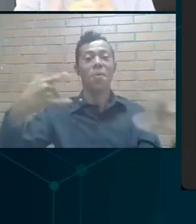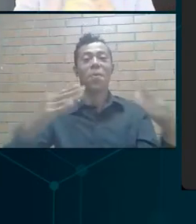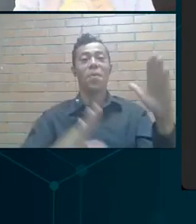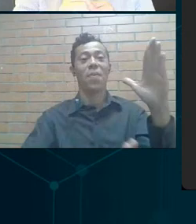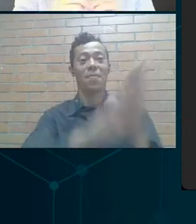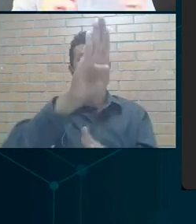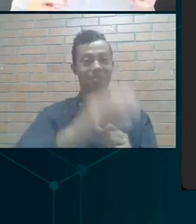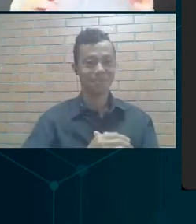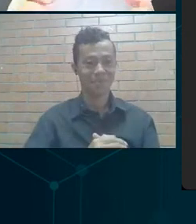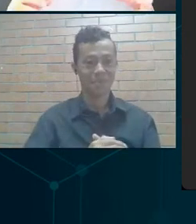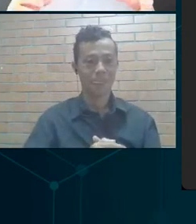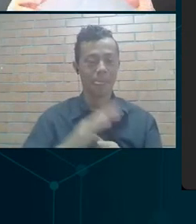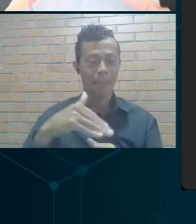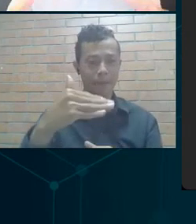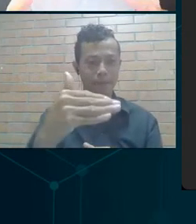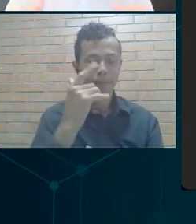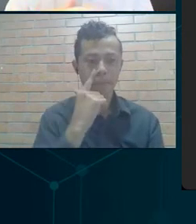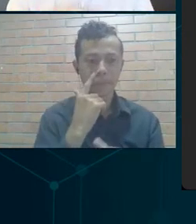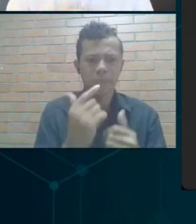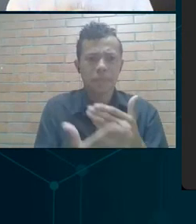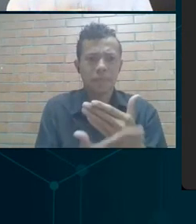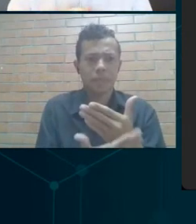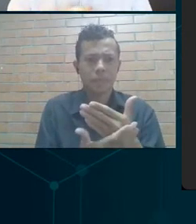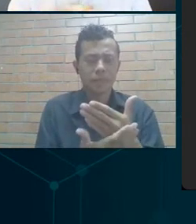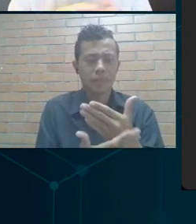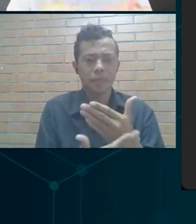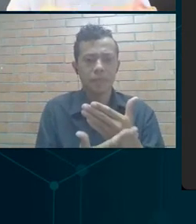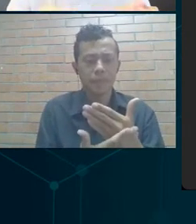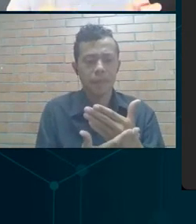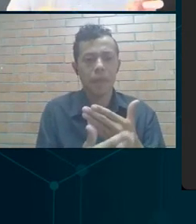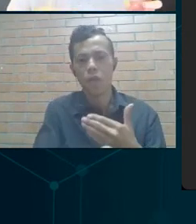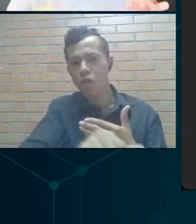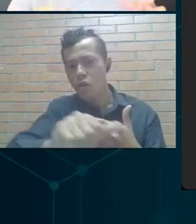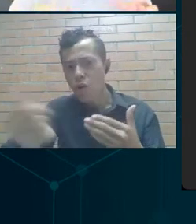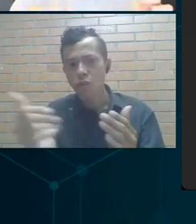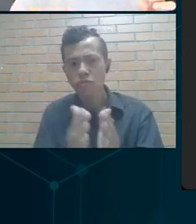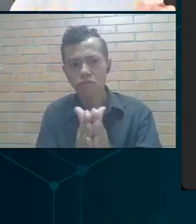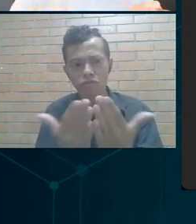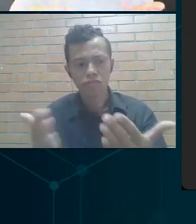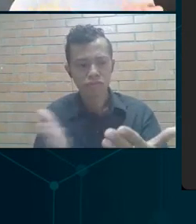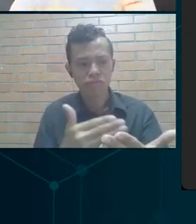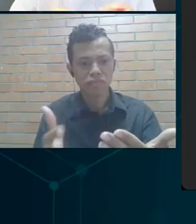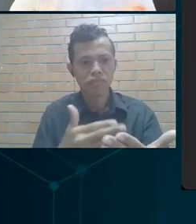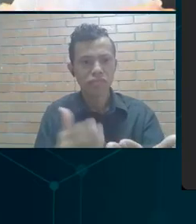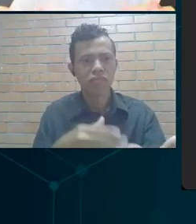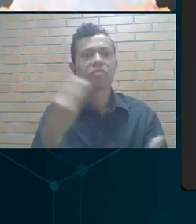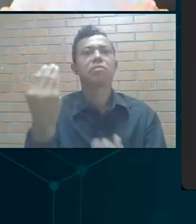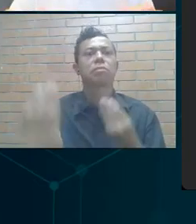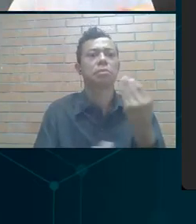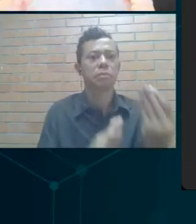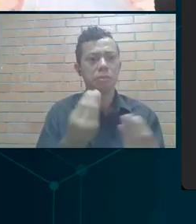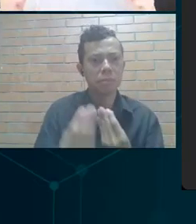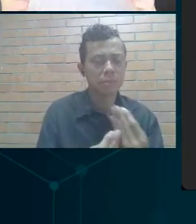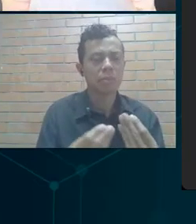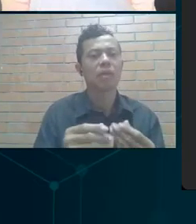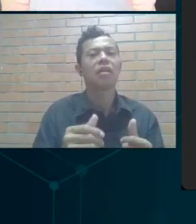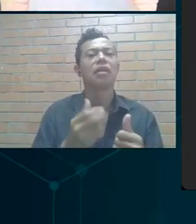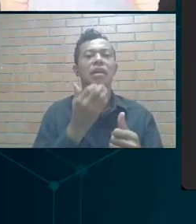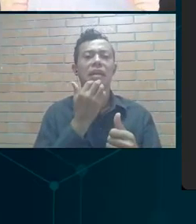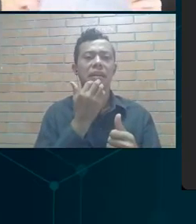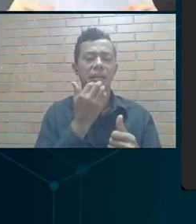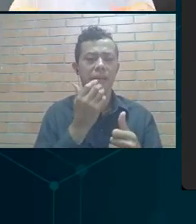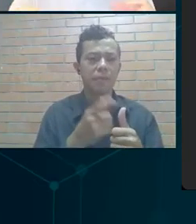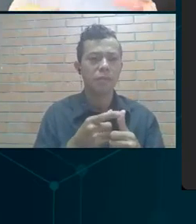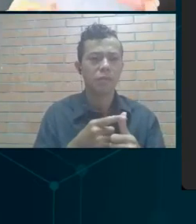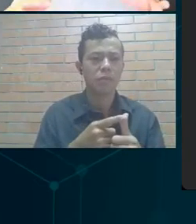another document, it was pretty difficult to do. You needed to do what is often referred to as out of band. You needed to call the